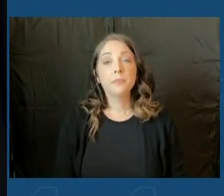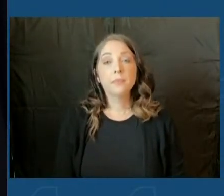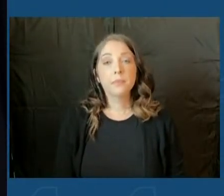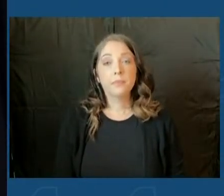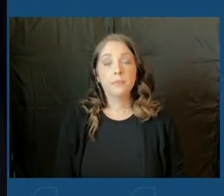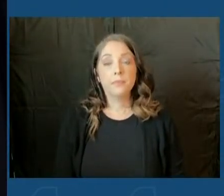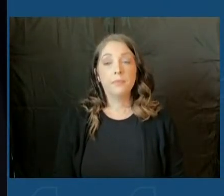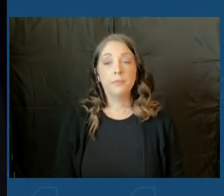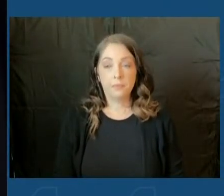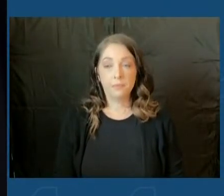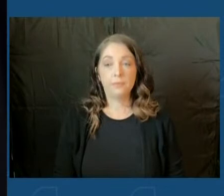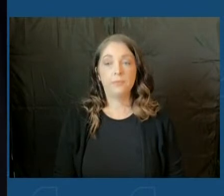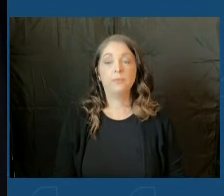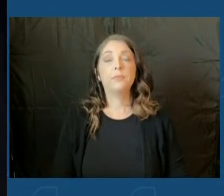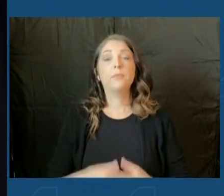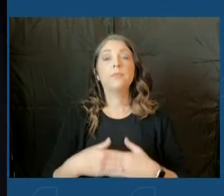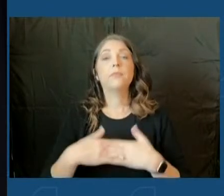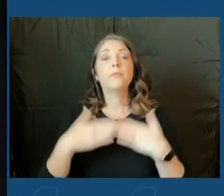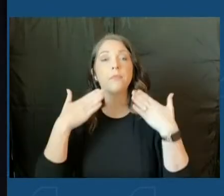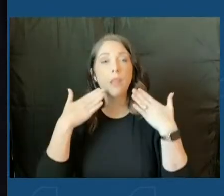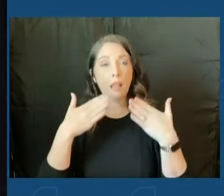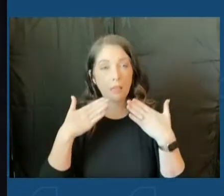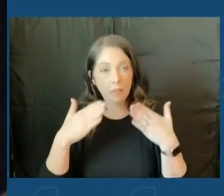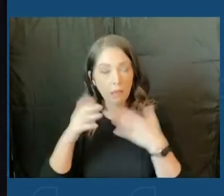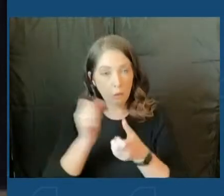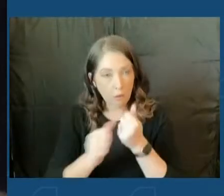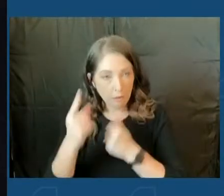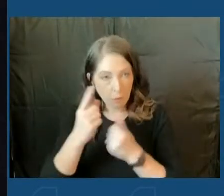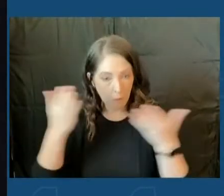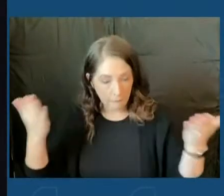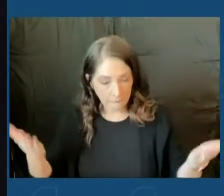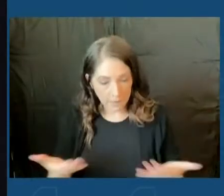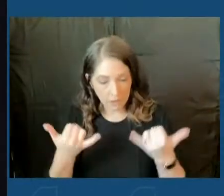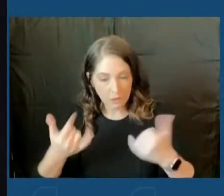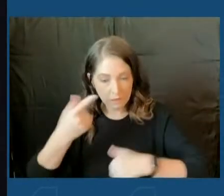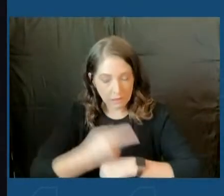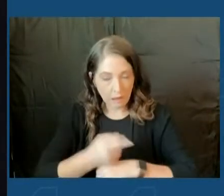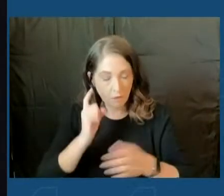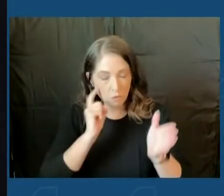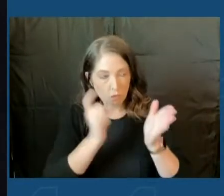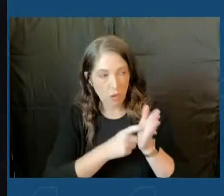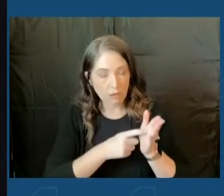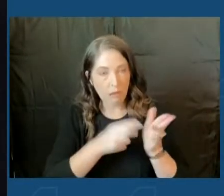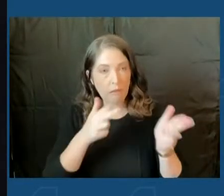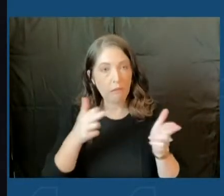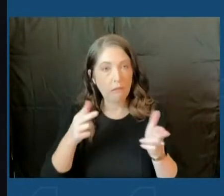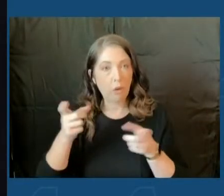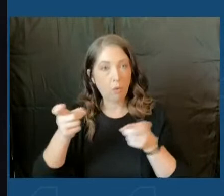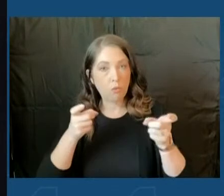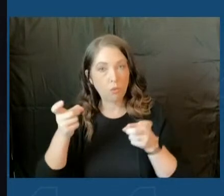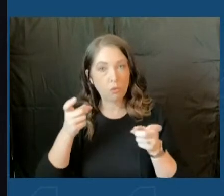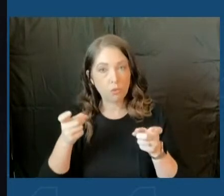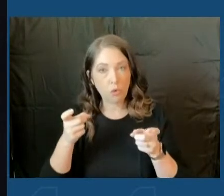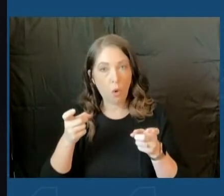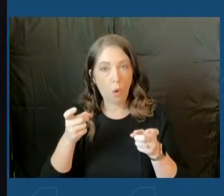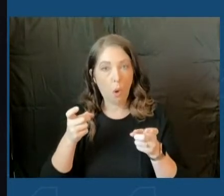Thank you to everyone for being here today in the Bronx to recognize the gun control measures that we're about to pass into